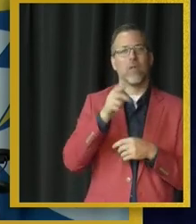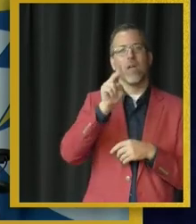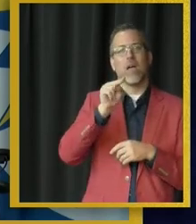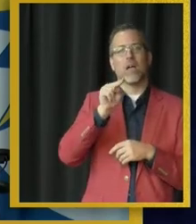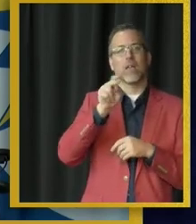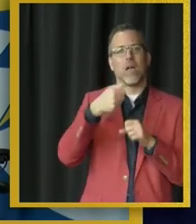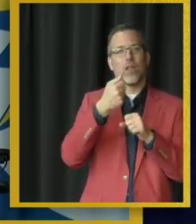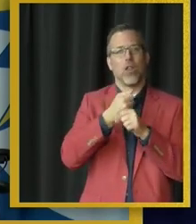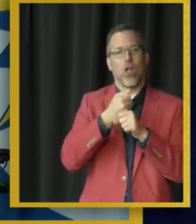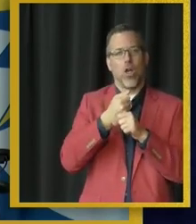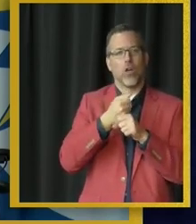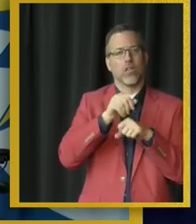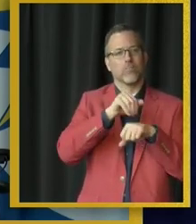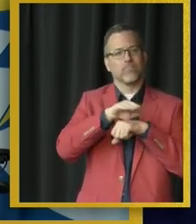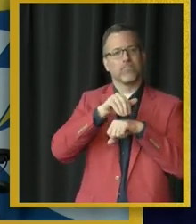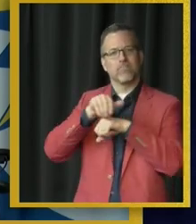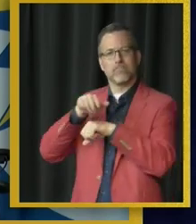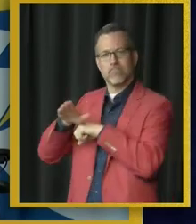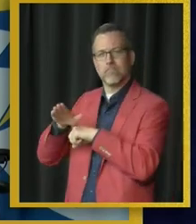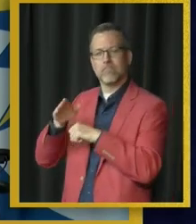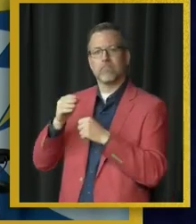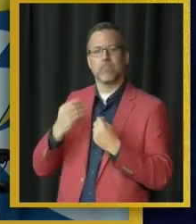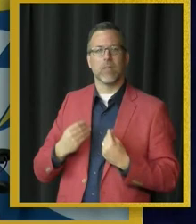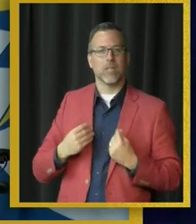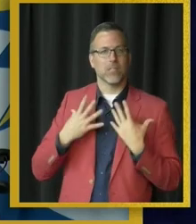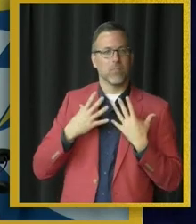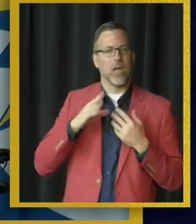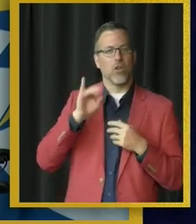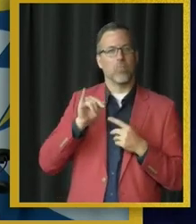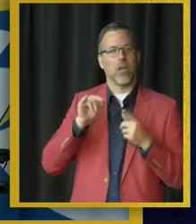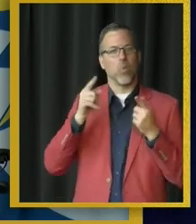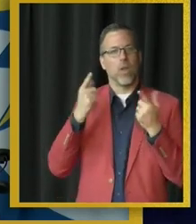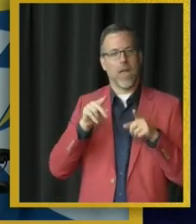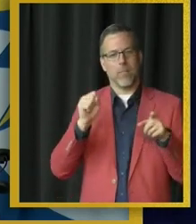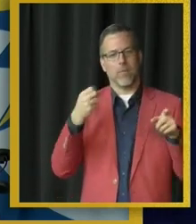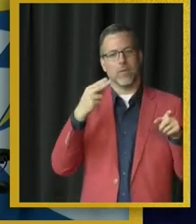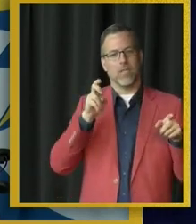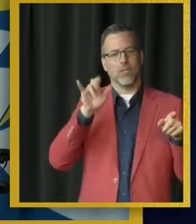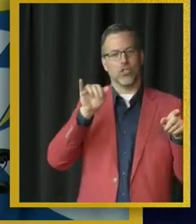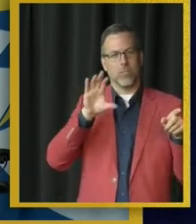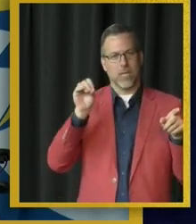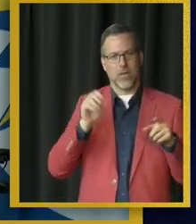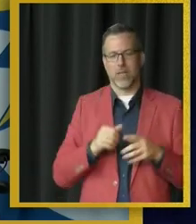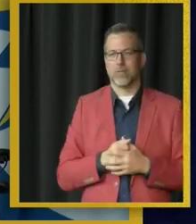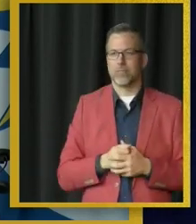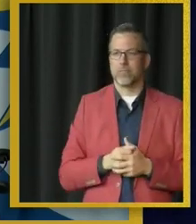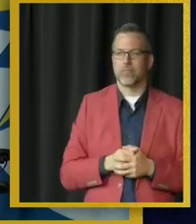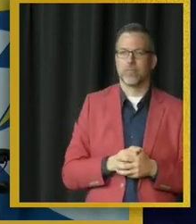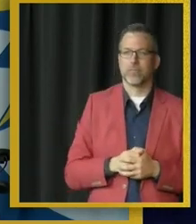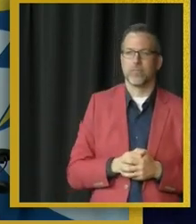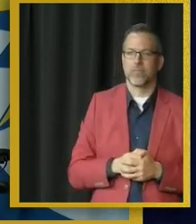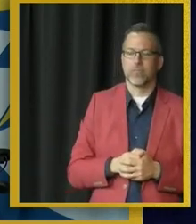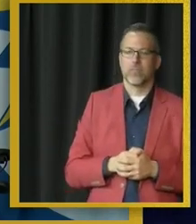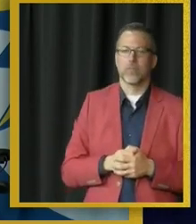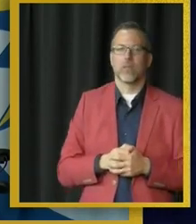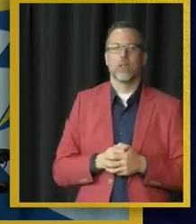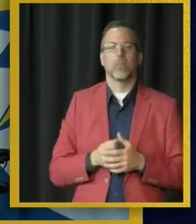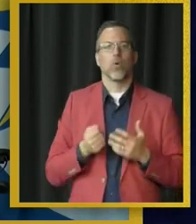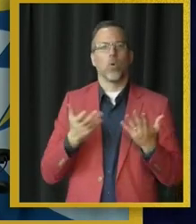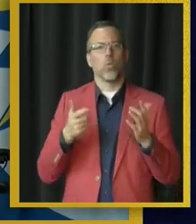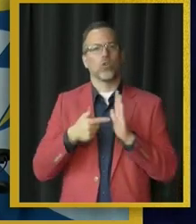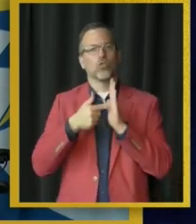program inspired by the success seen last year in Shelby County. But let us here today show our